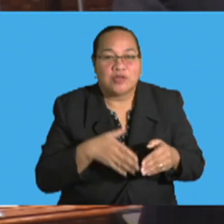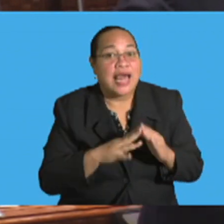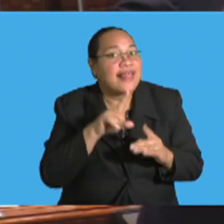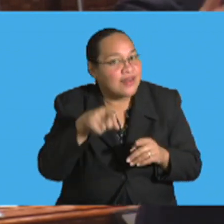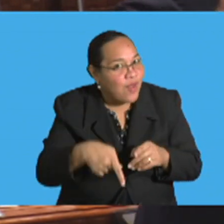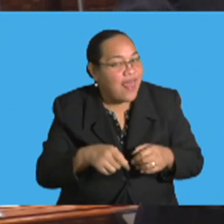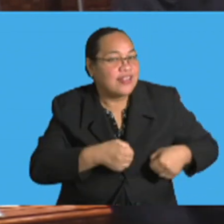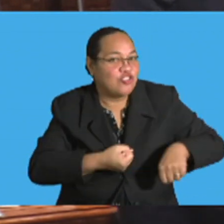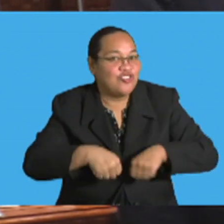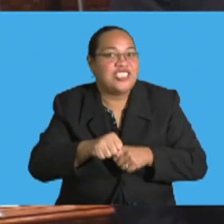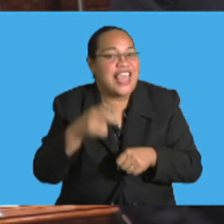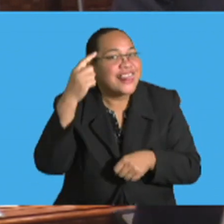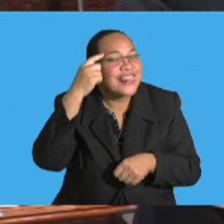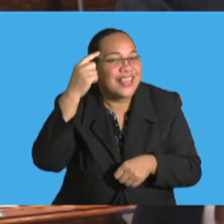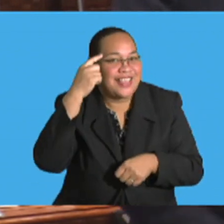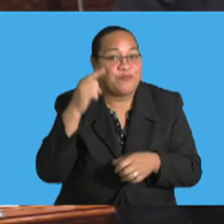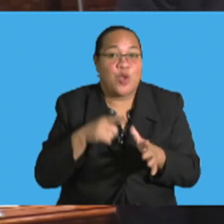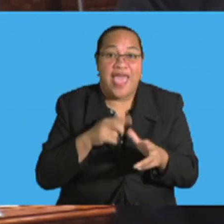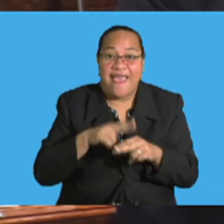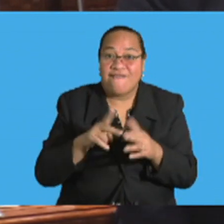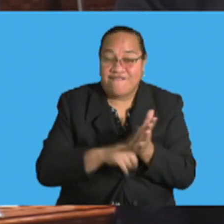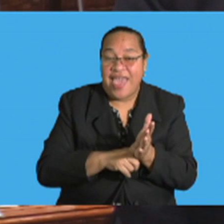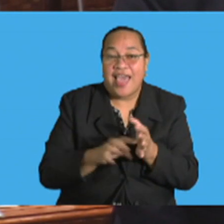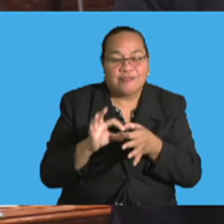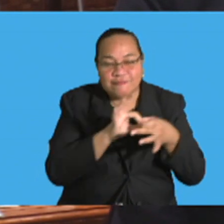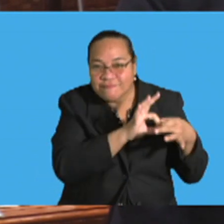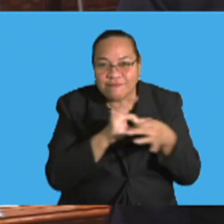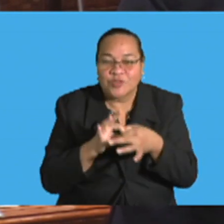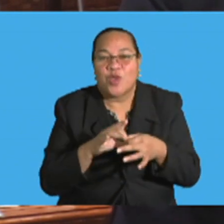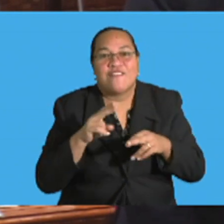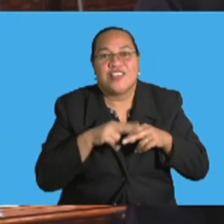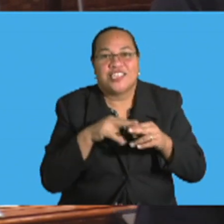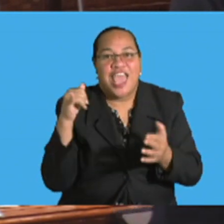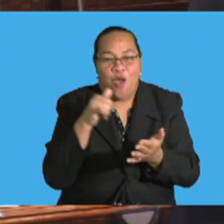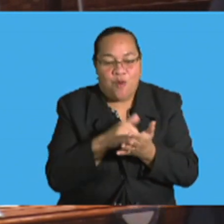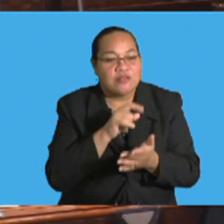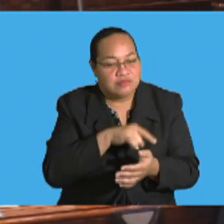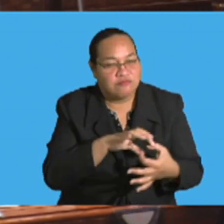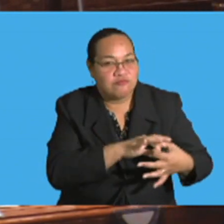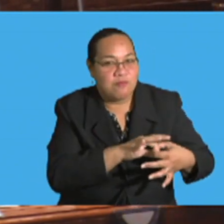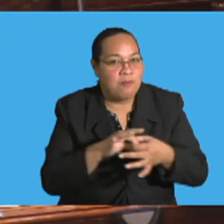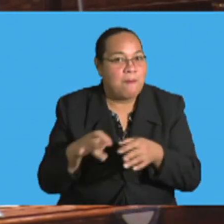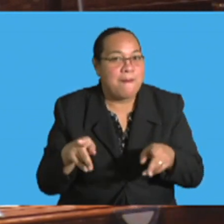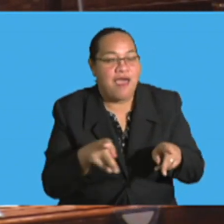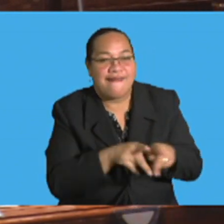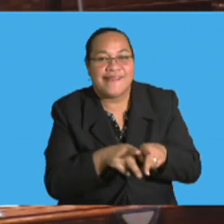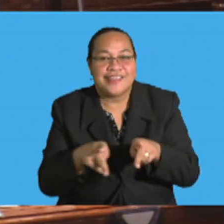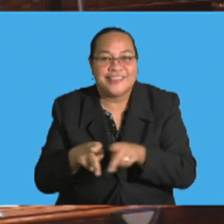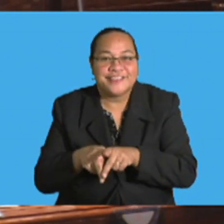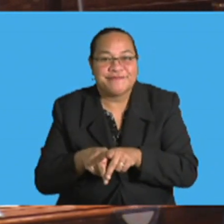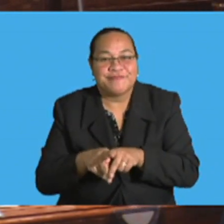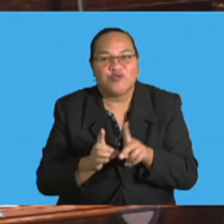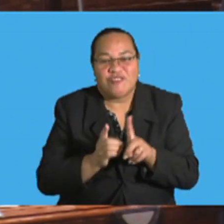and AFL actually have developed a relationship with Fiji Airways in that respect. Mr. Speaker, sir, again, I'd